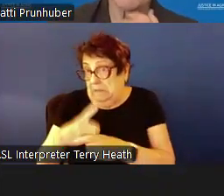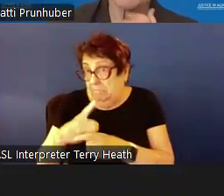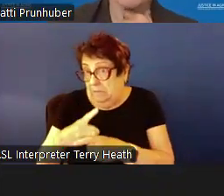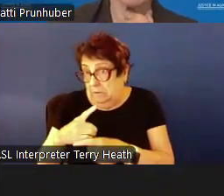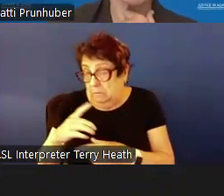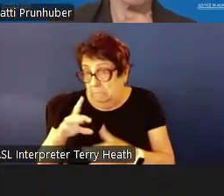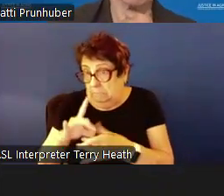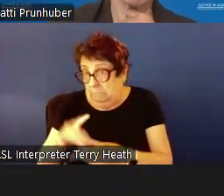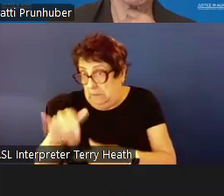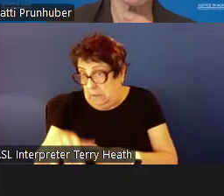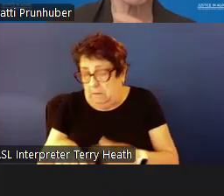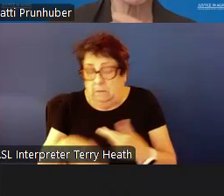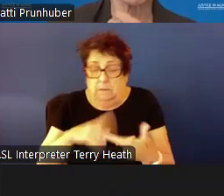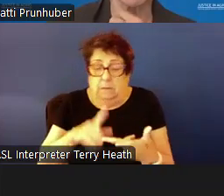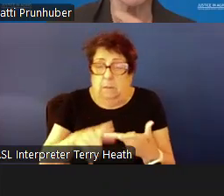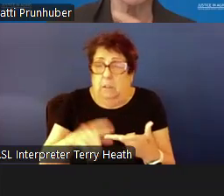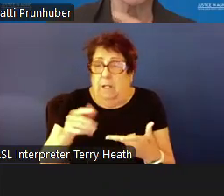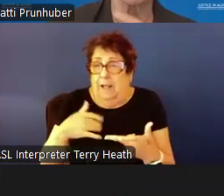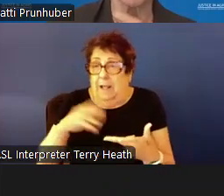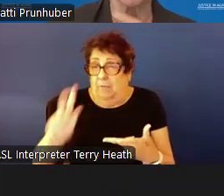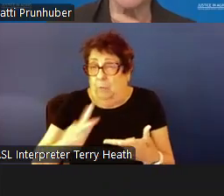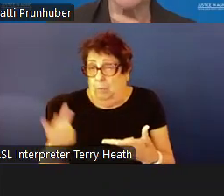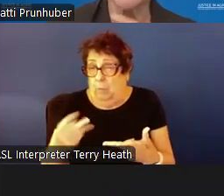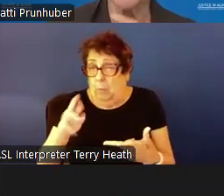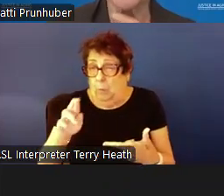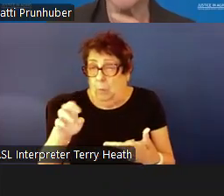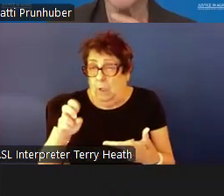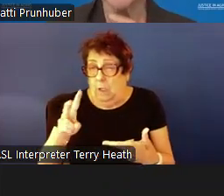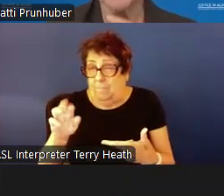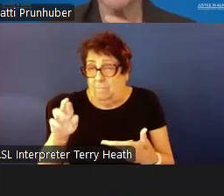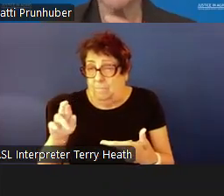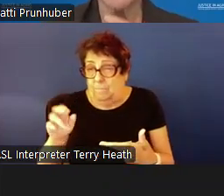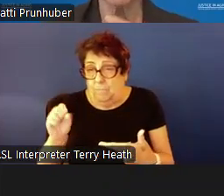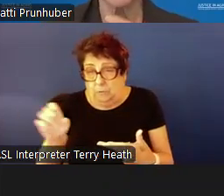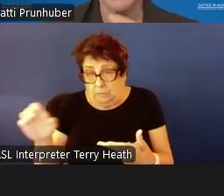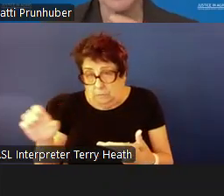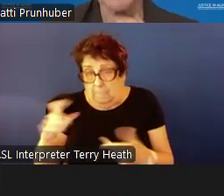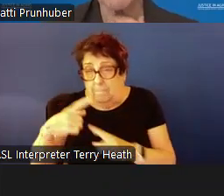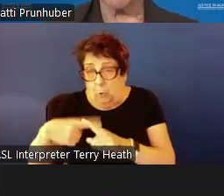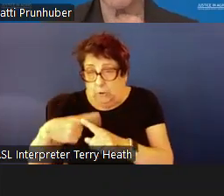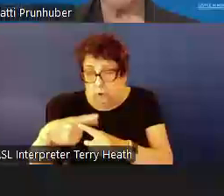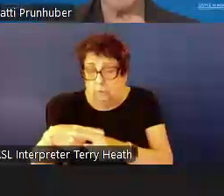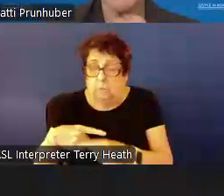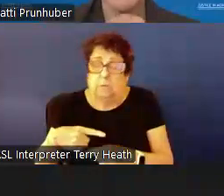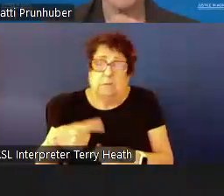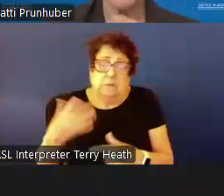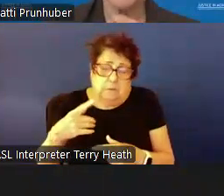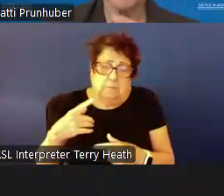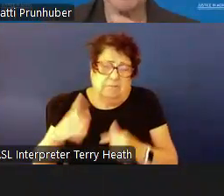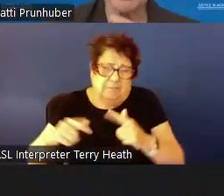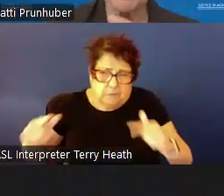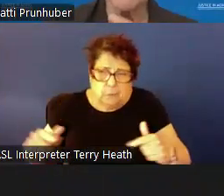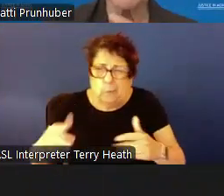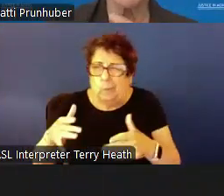reverse mortgages, and there are various ways in which you can get protection from